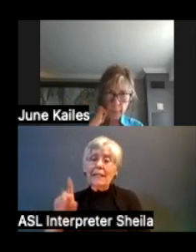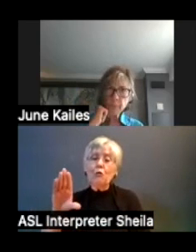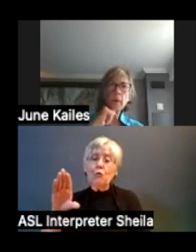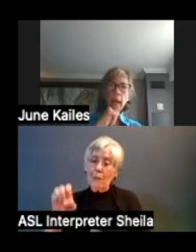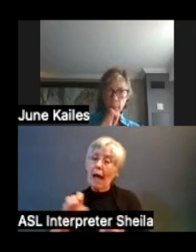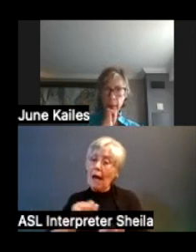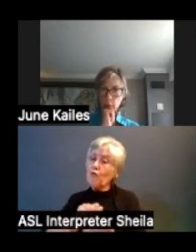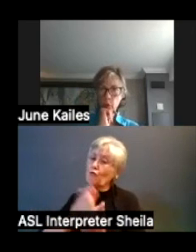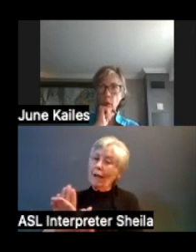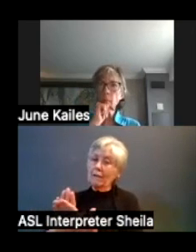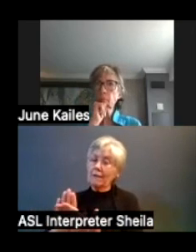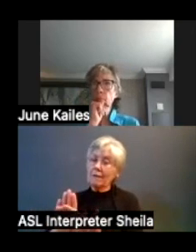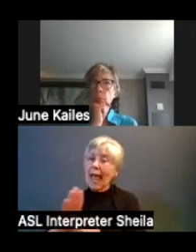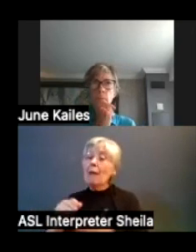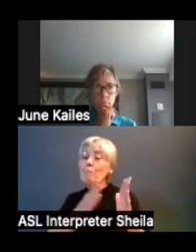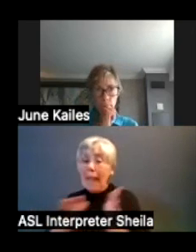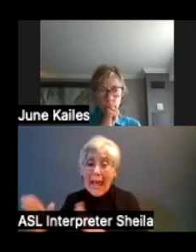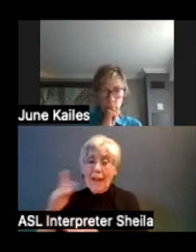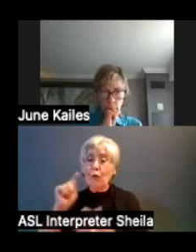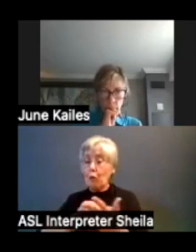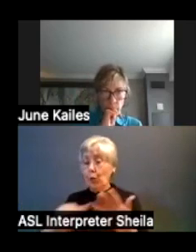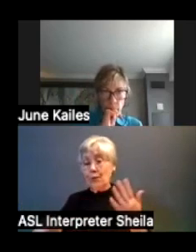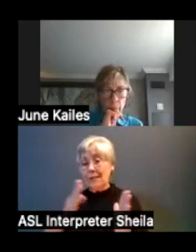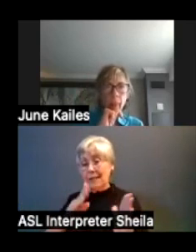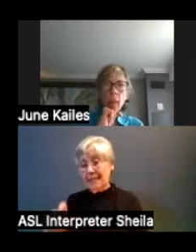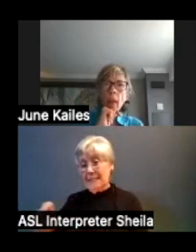addressed and planned for.